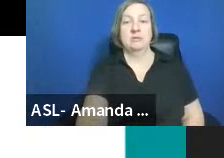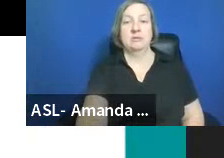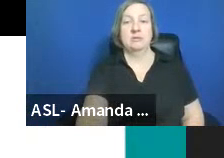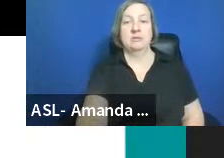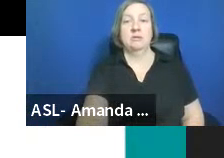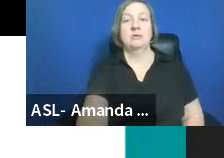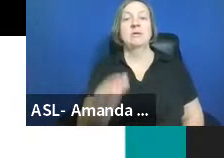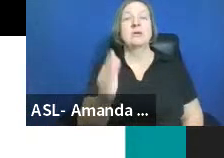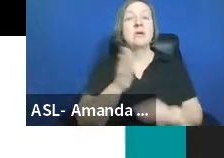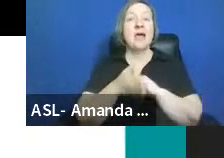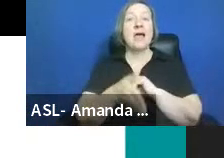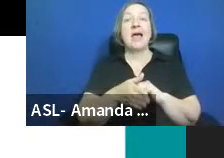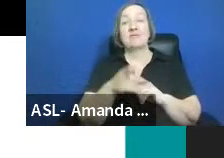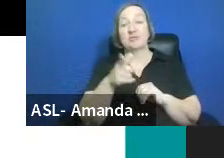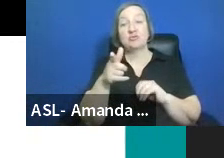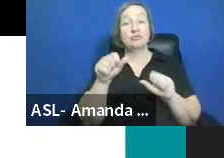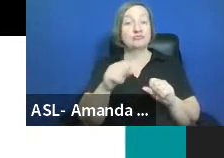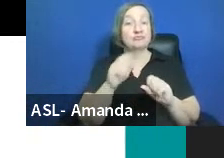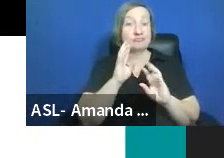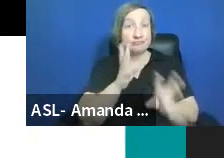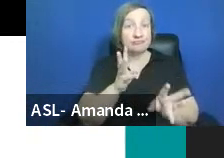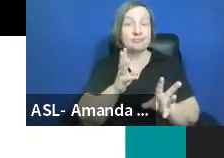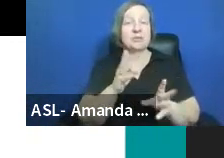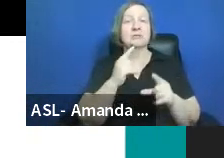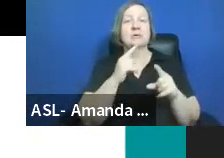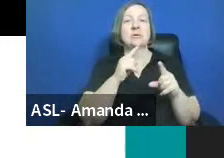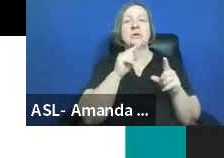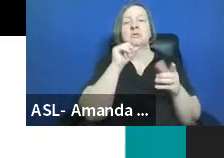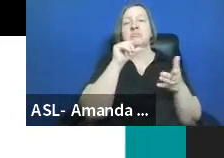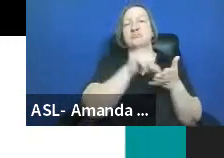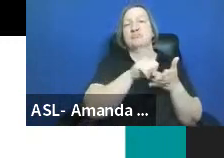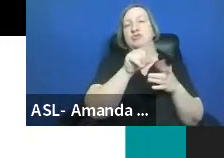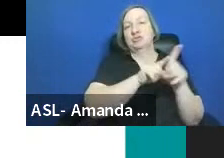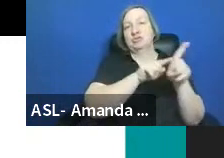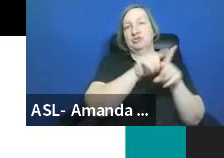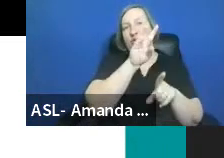dial *6 to unmute yourself.